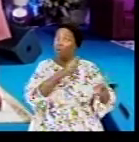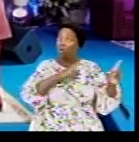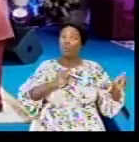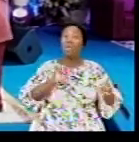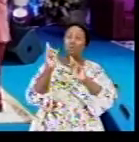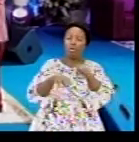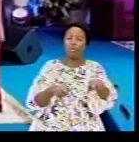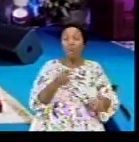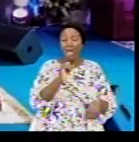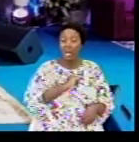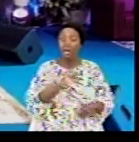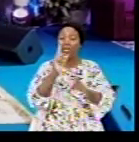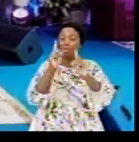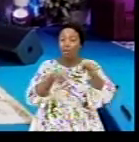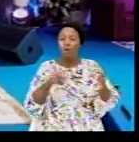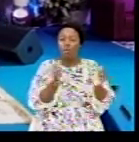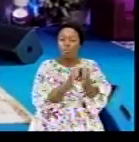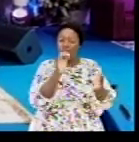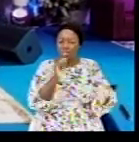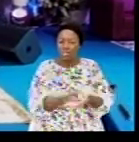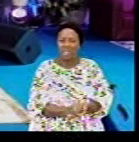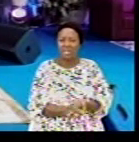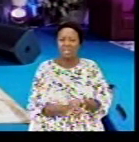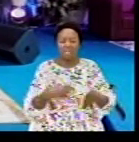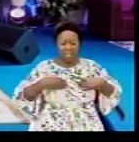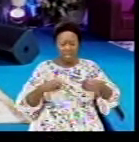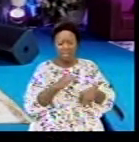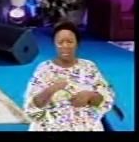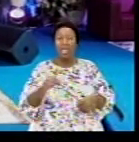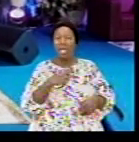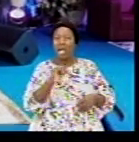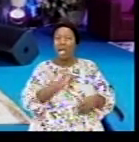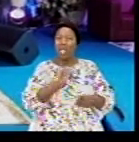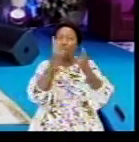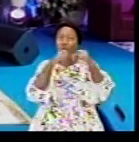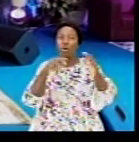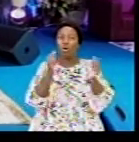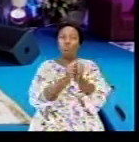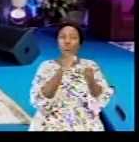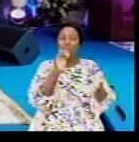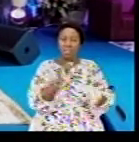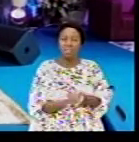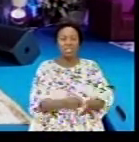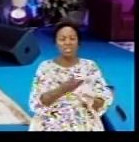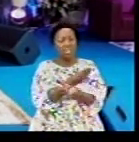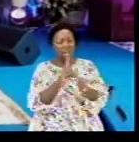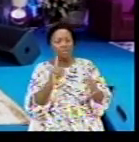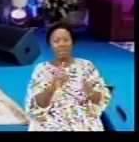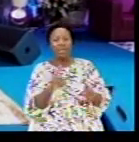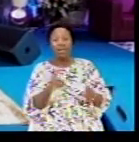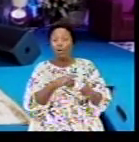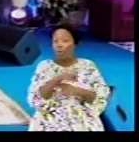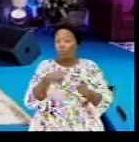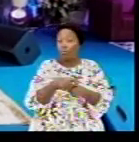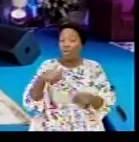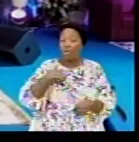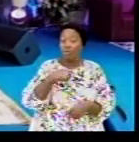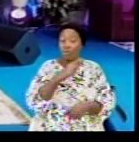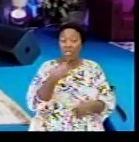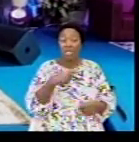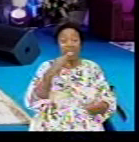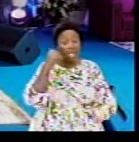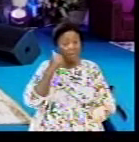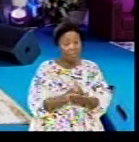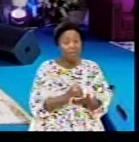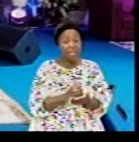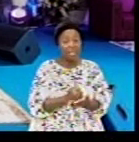I come for that healing. I come for that deliverance. When we say amen,